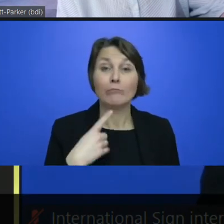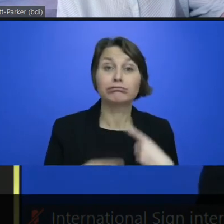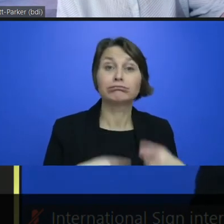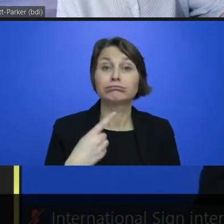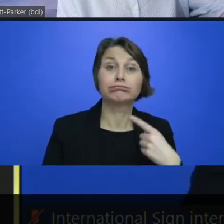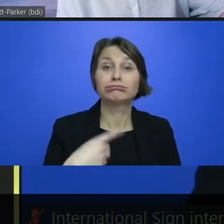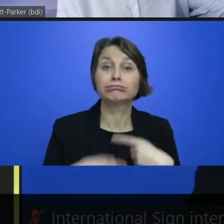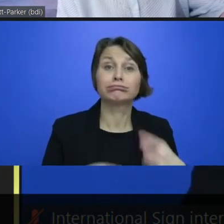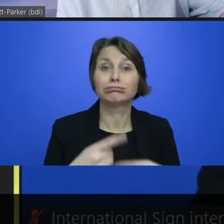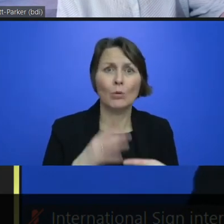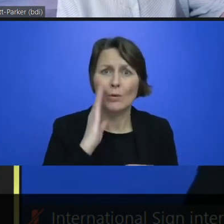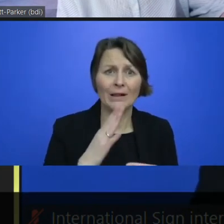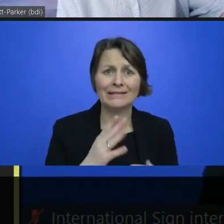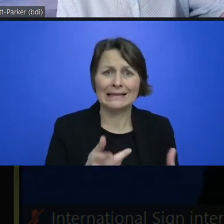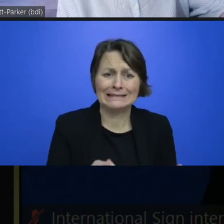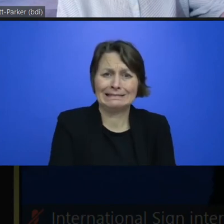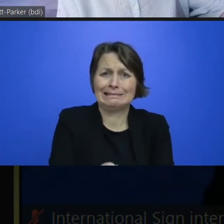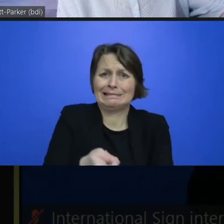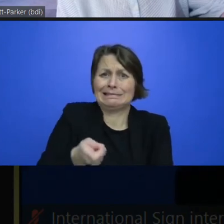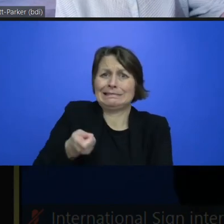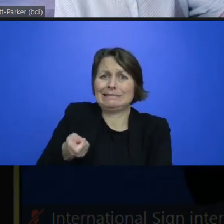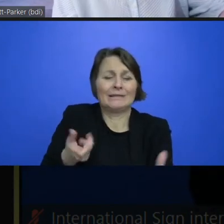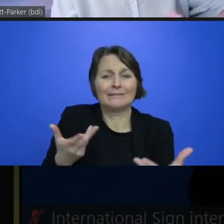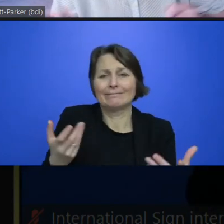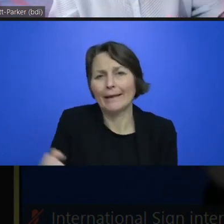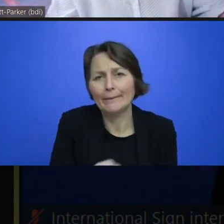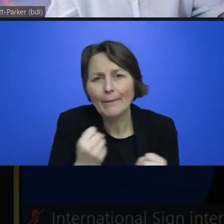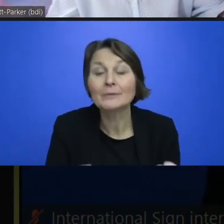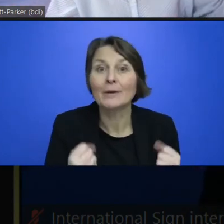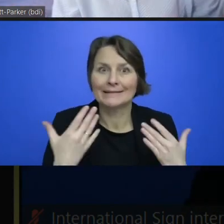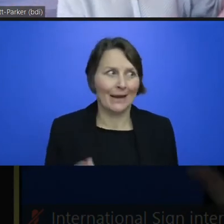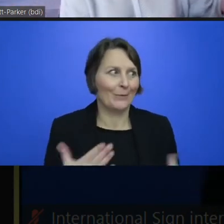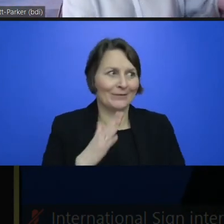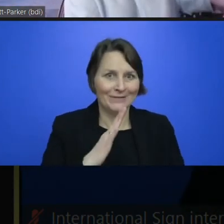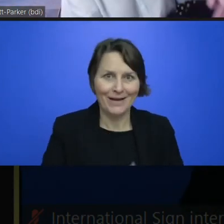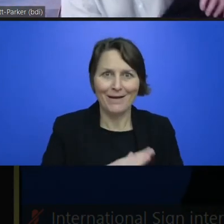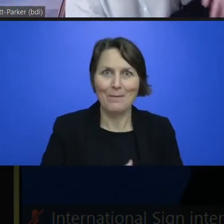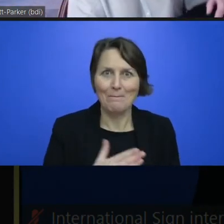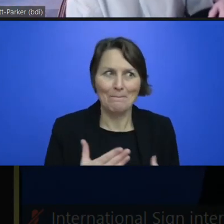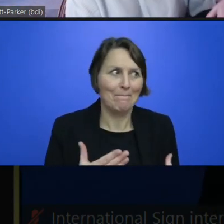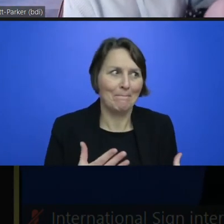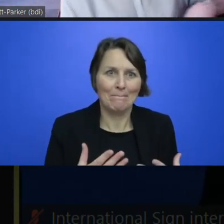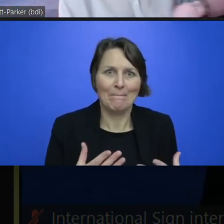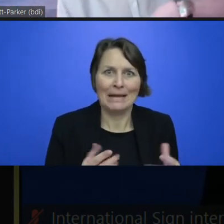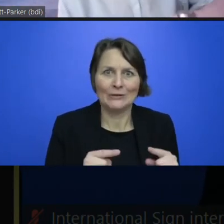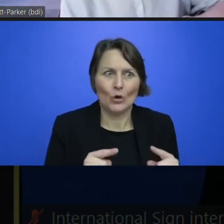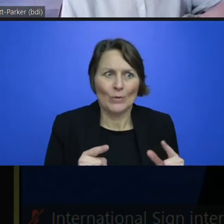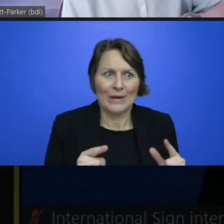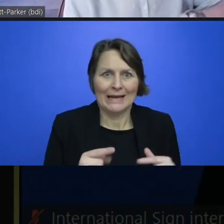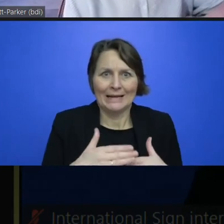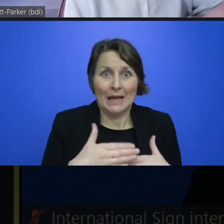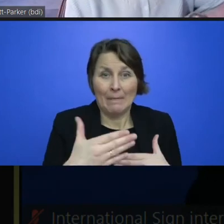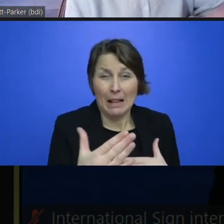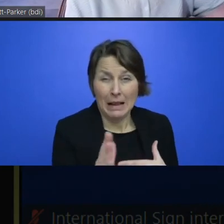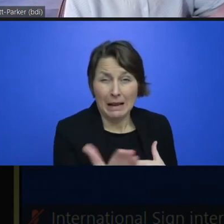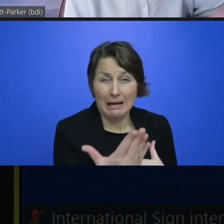and you know, now at the time, really, we don't have much time. The window is shrinking day after day, and